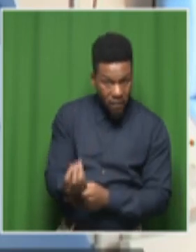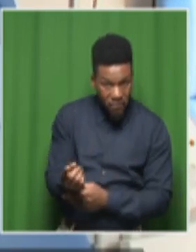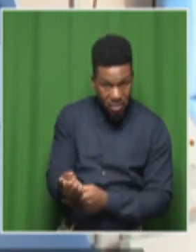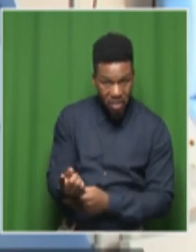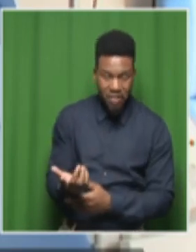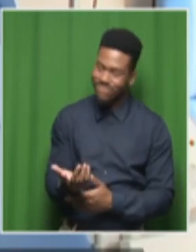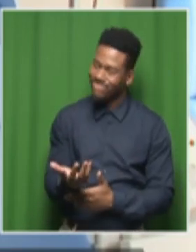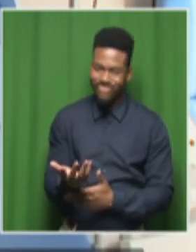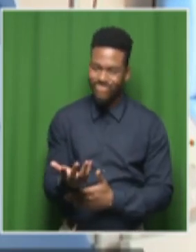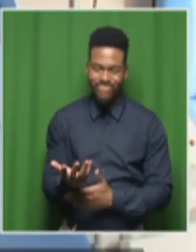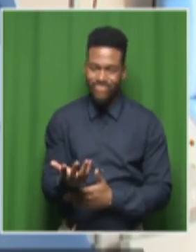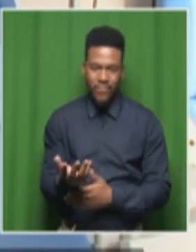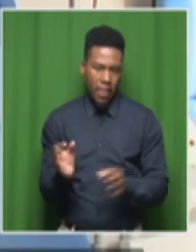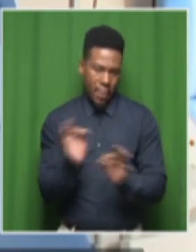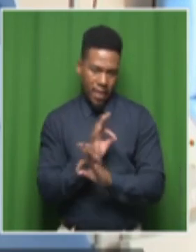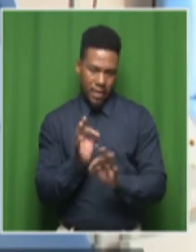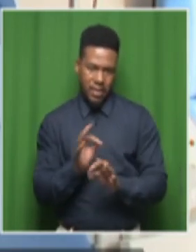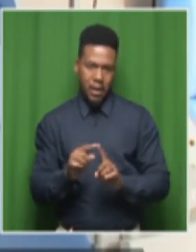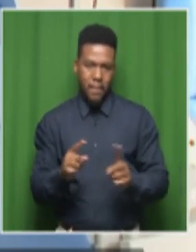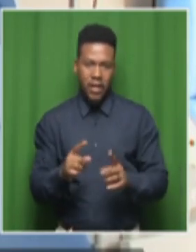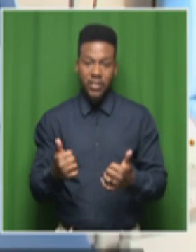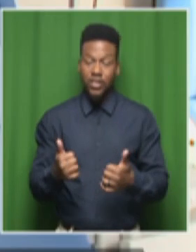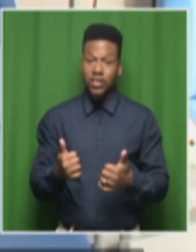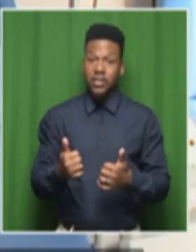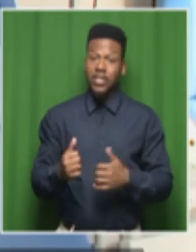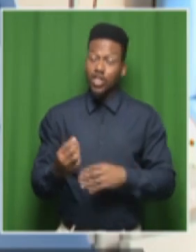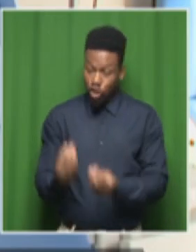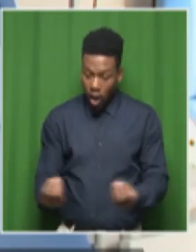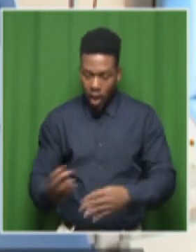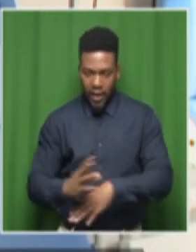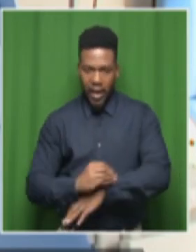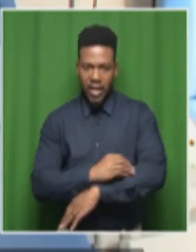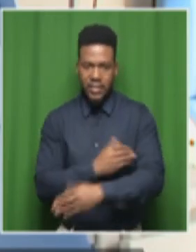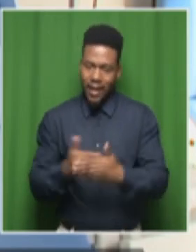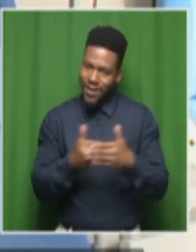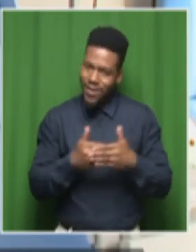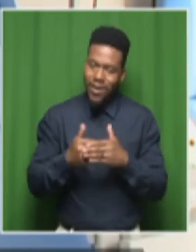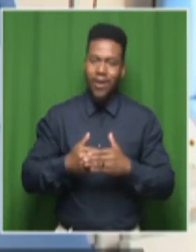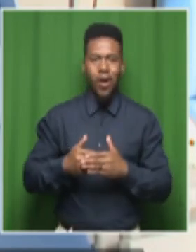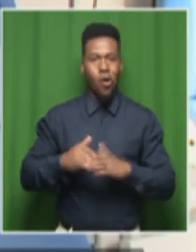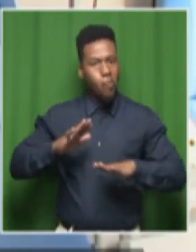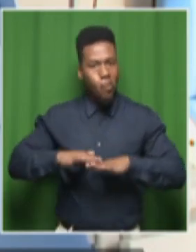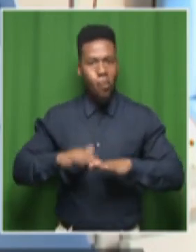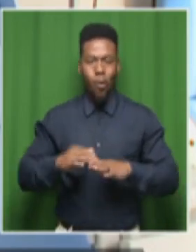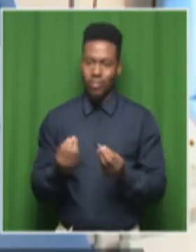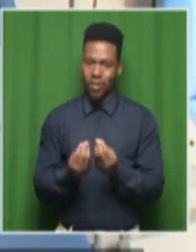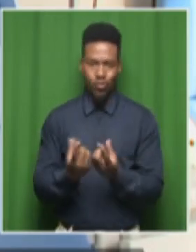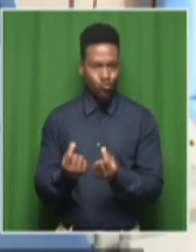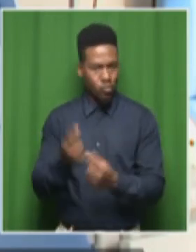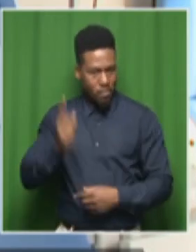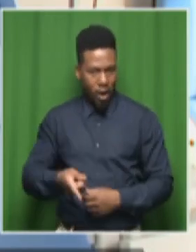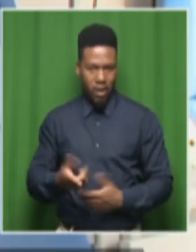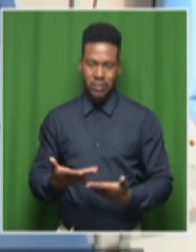be limited, but there's so much more to childhood cancer care. It's about supportive care, quality of life